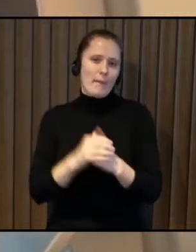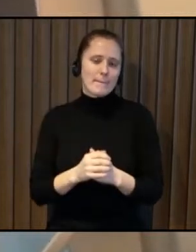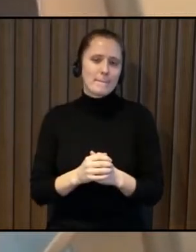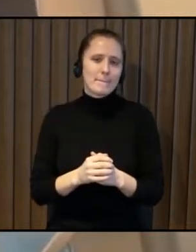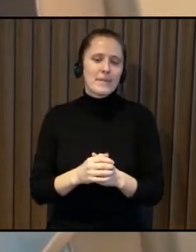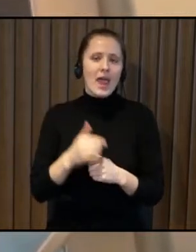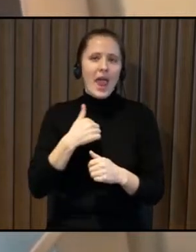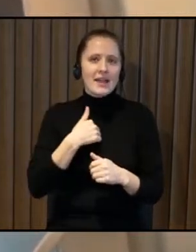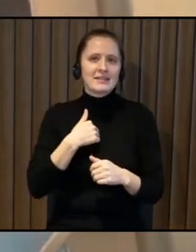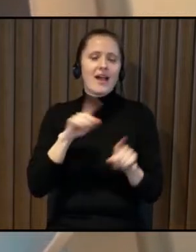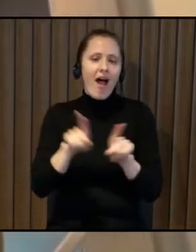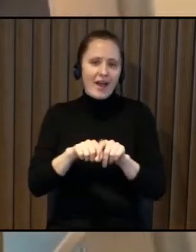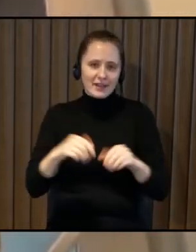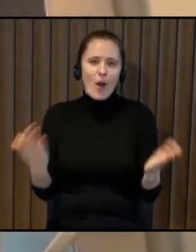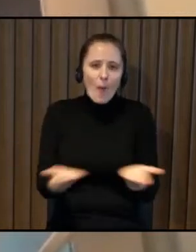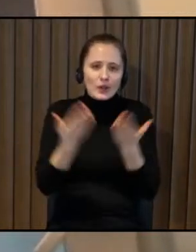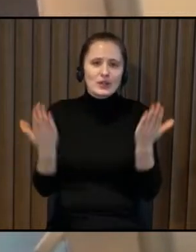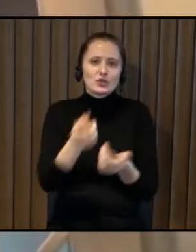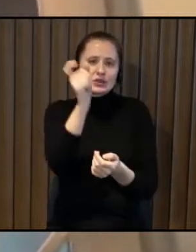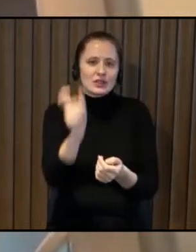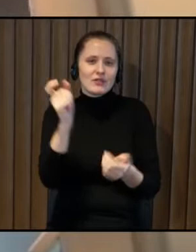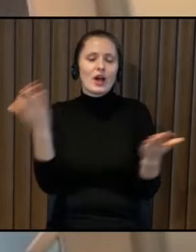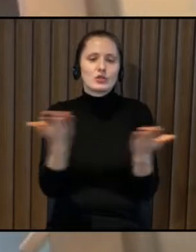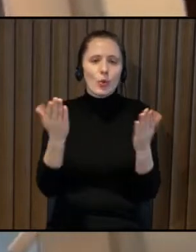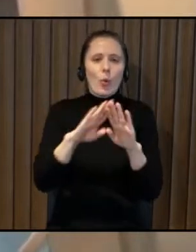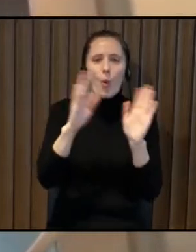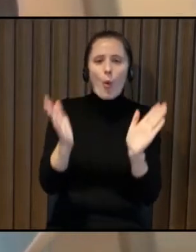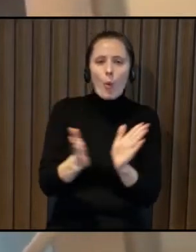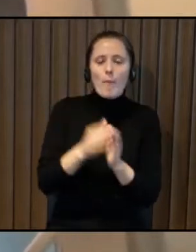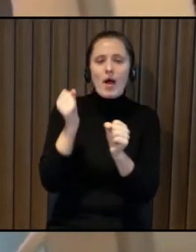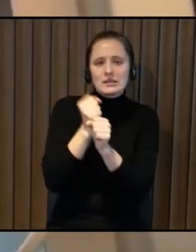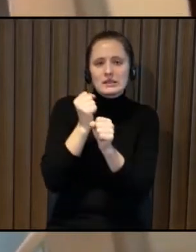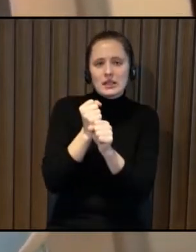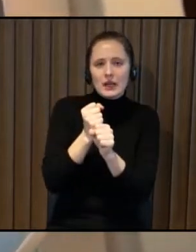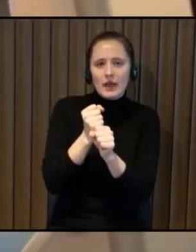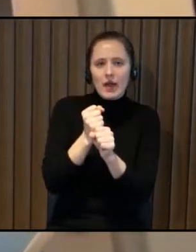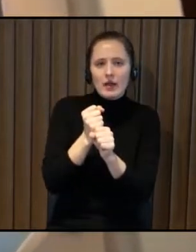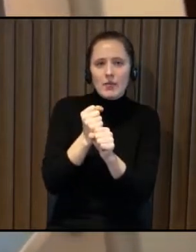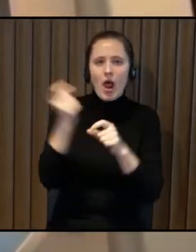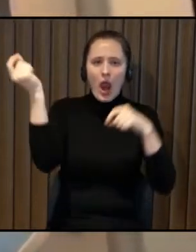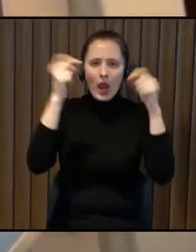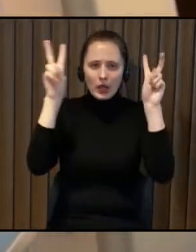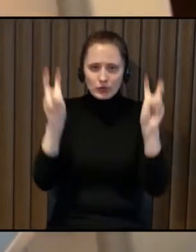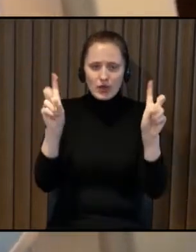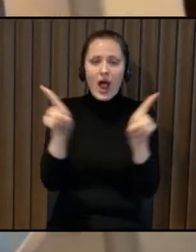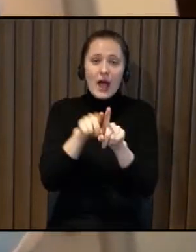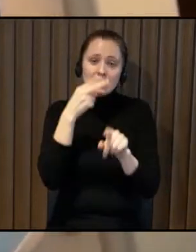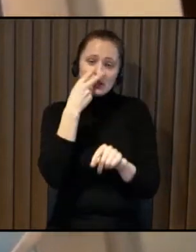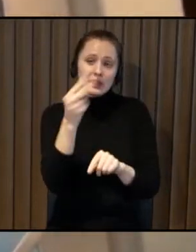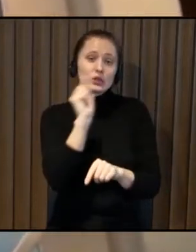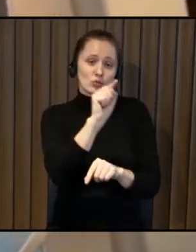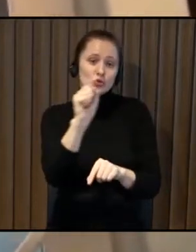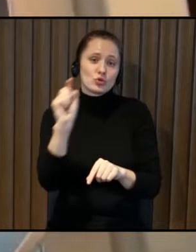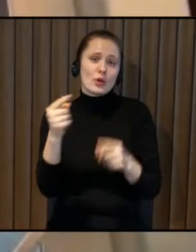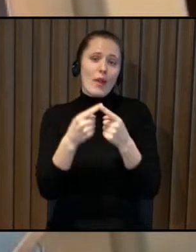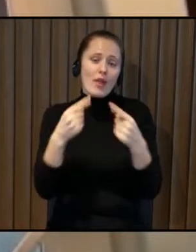I have when entering a building and what I will have when leaving the building. And